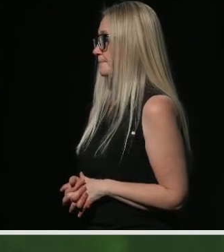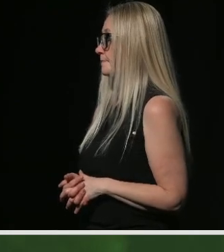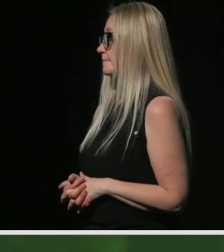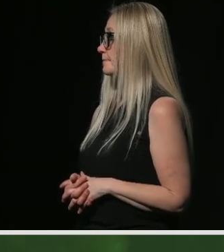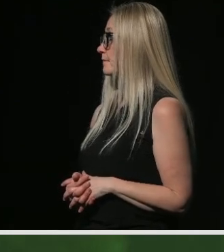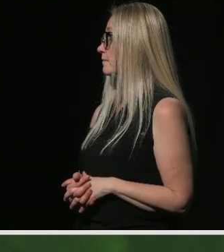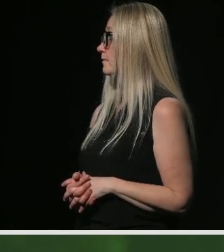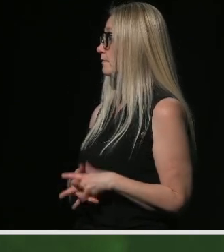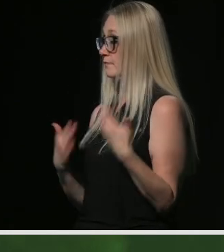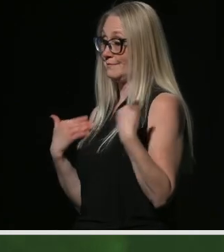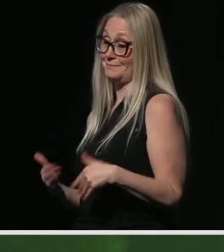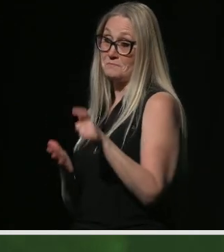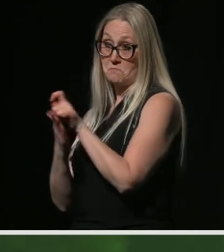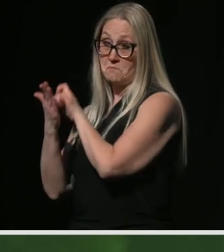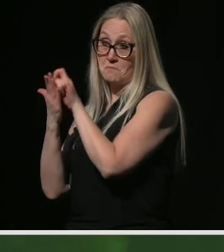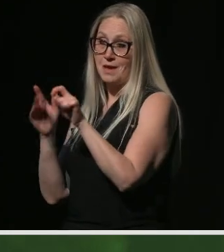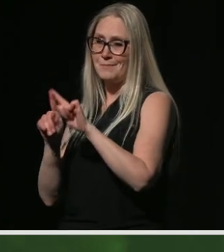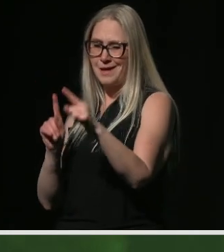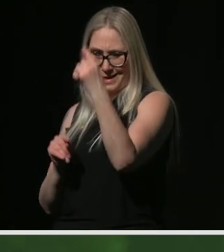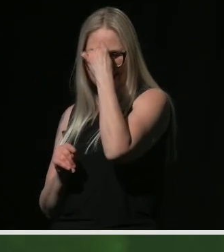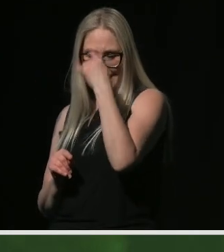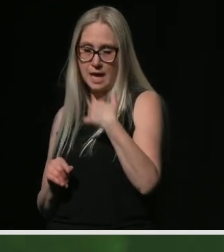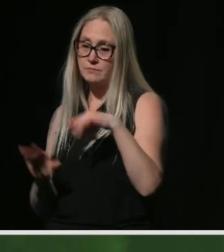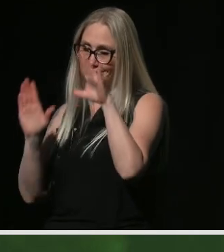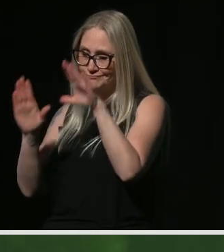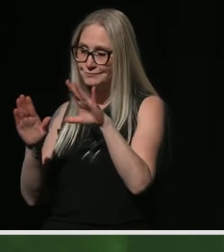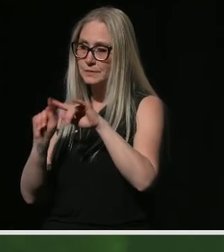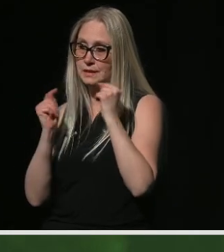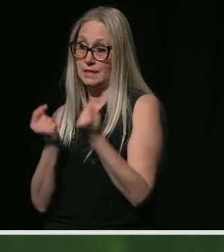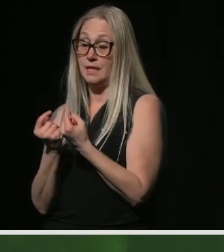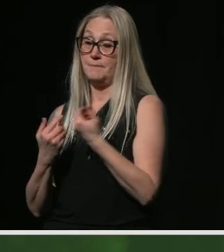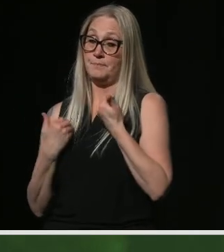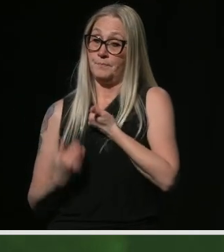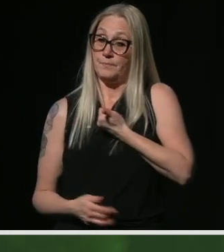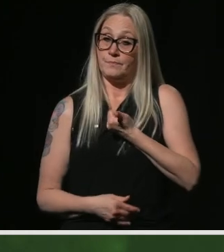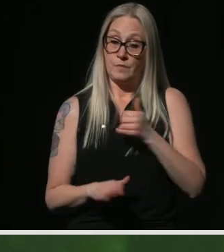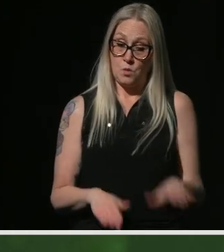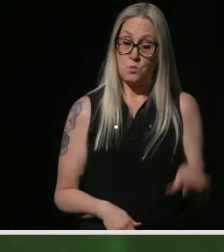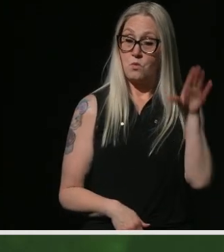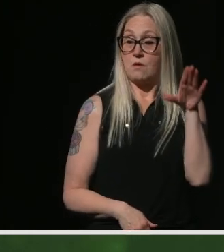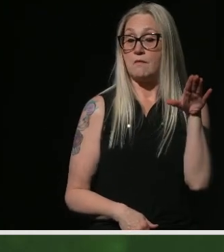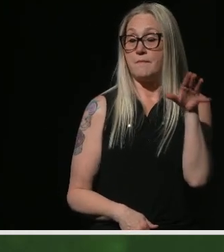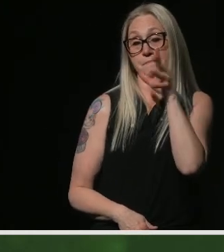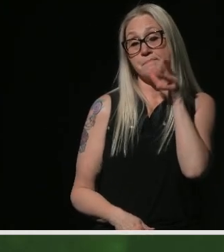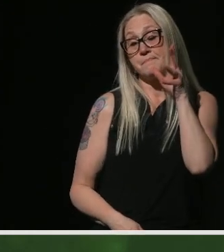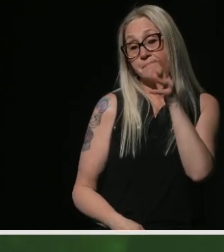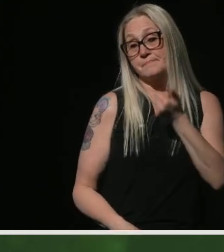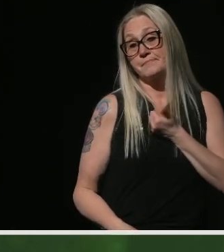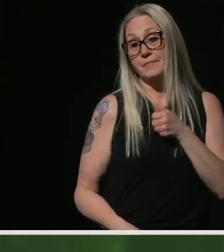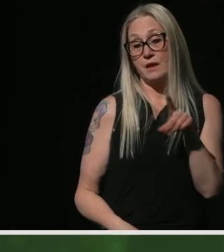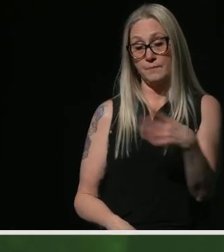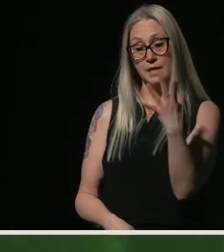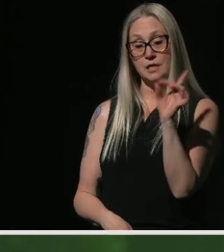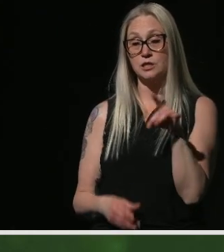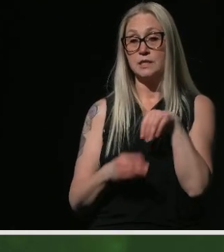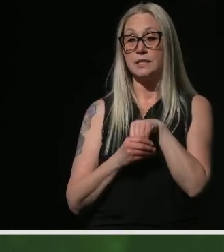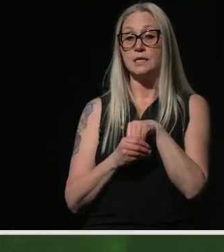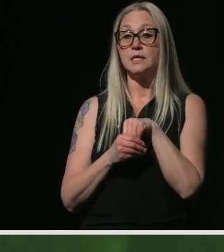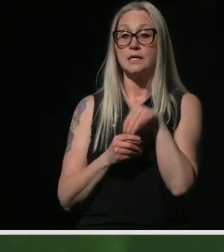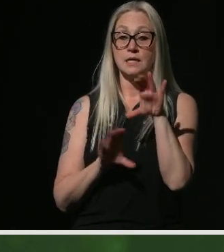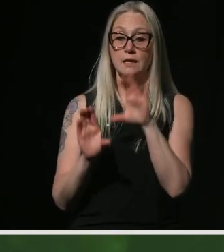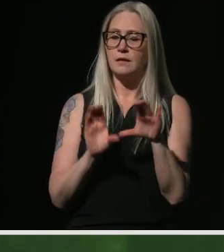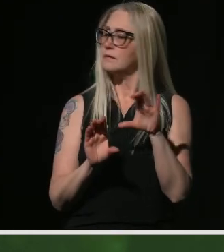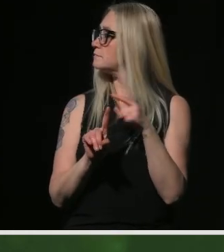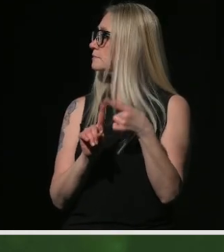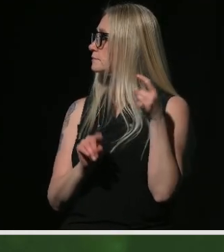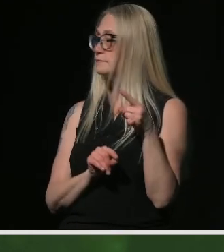Now, I'm biased, but I think we've got a pretty amazing team. I myself grew up on a dairy farm. I have a PhD in geochemistry from Yale and